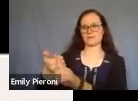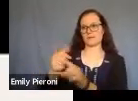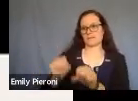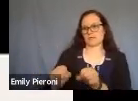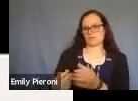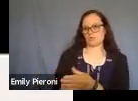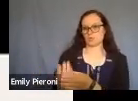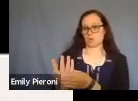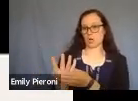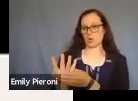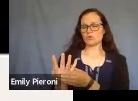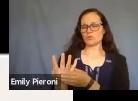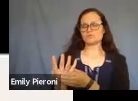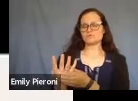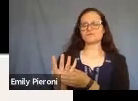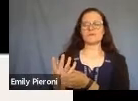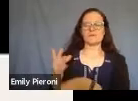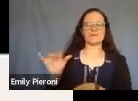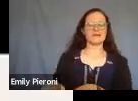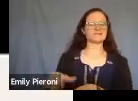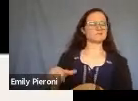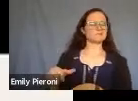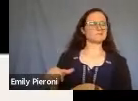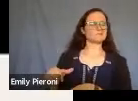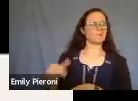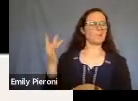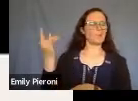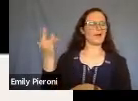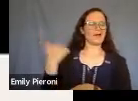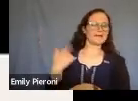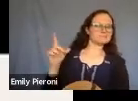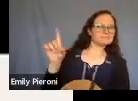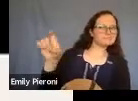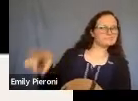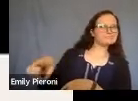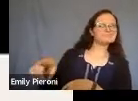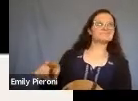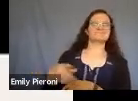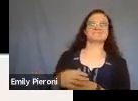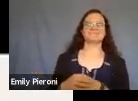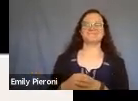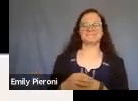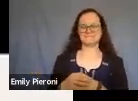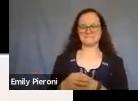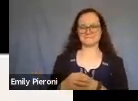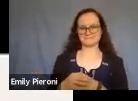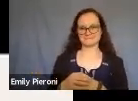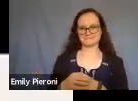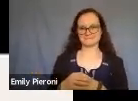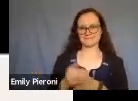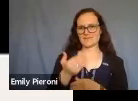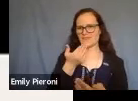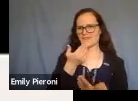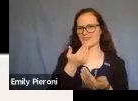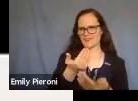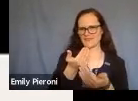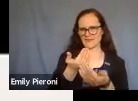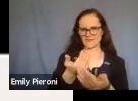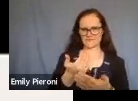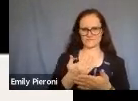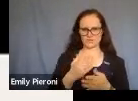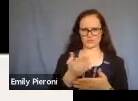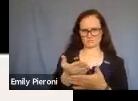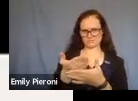So that's where I got my information from. No, thank you for sharing that. And